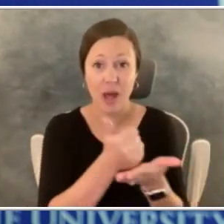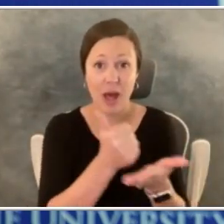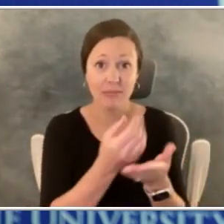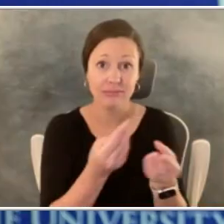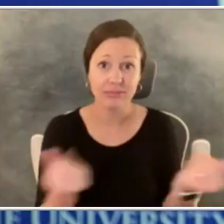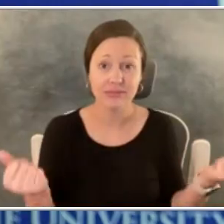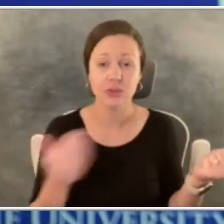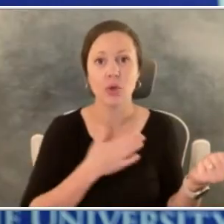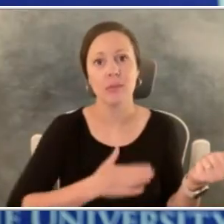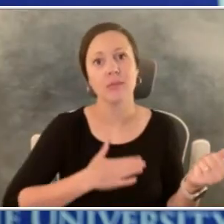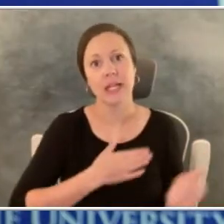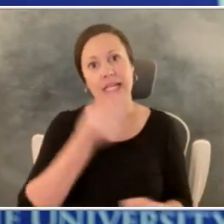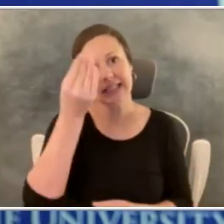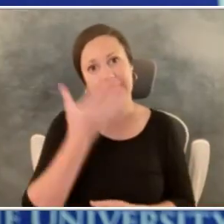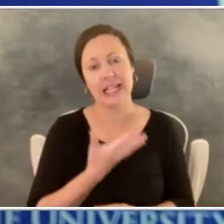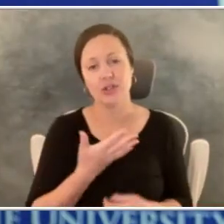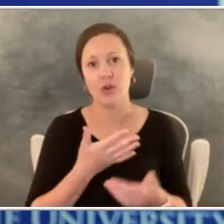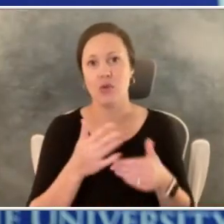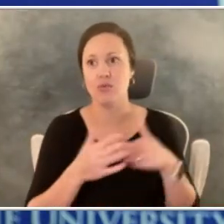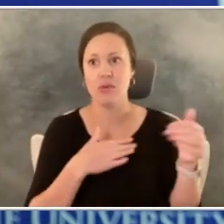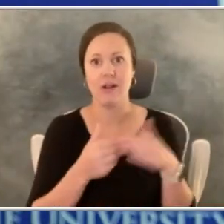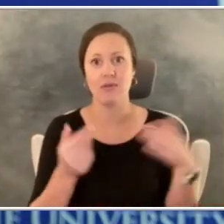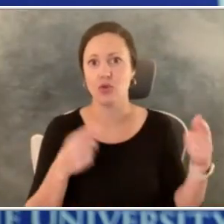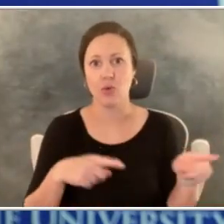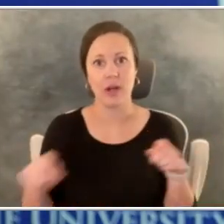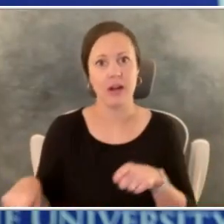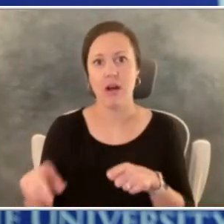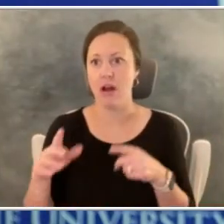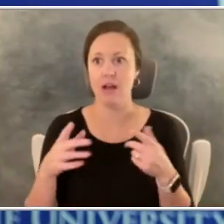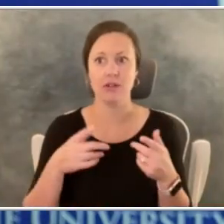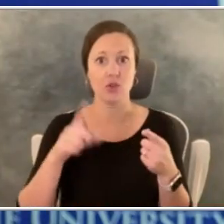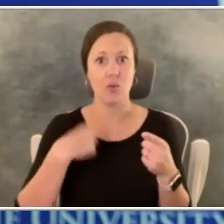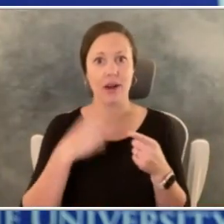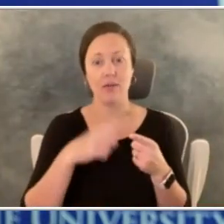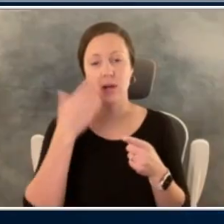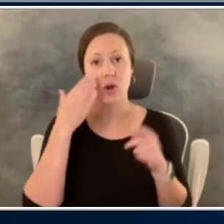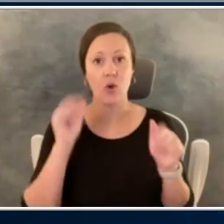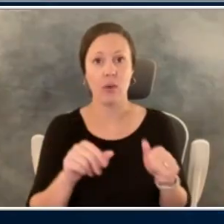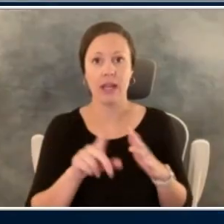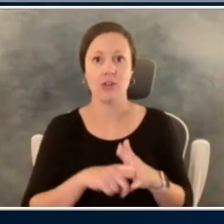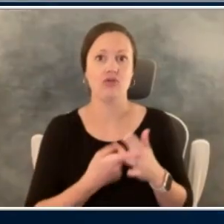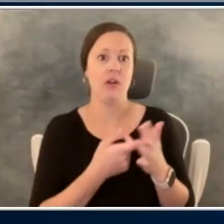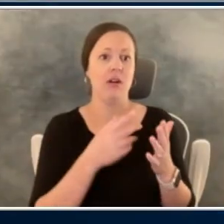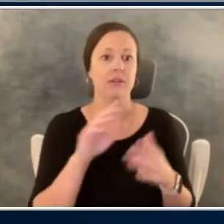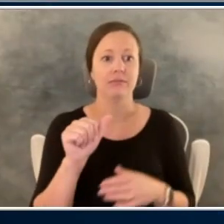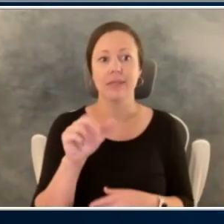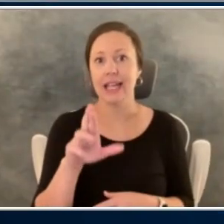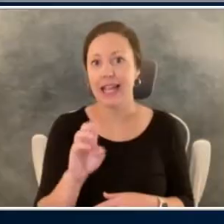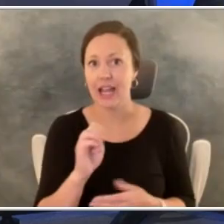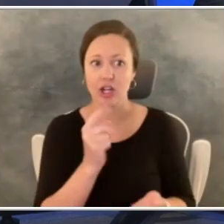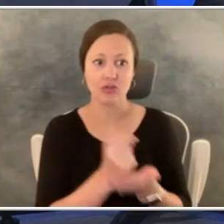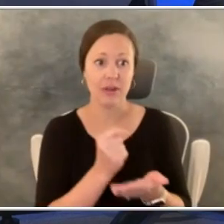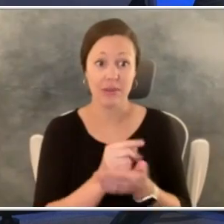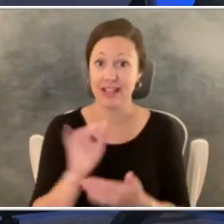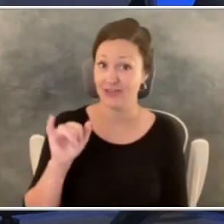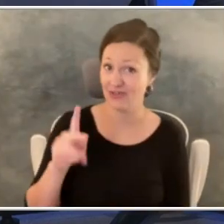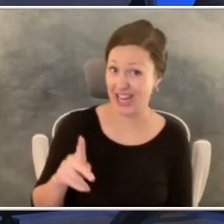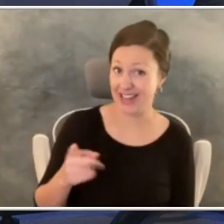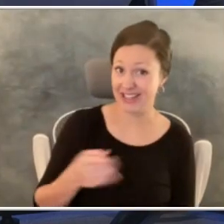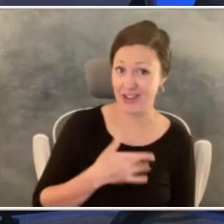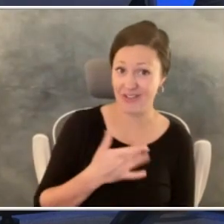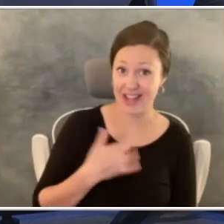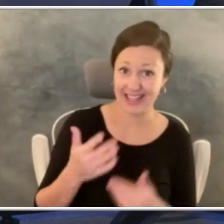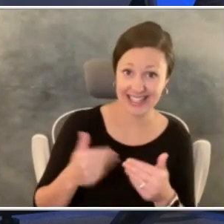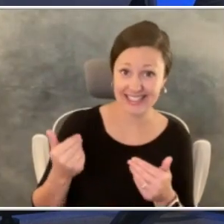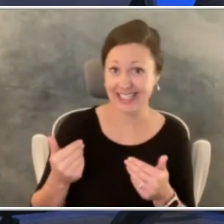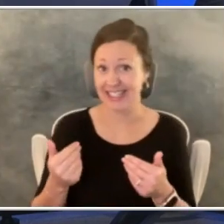on. So once we know, we can really start the care and the treatment that you need. Jack, was it easy, hard talking about it? How did